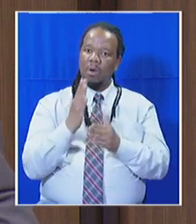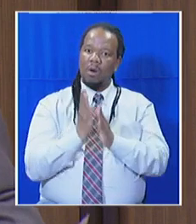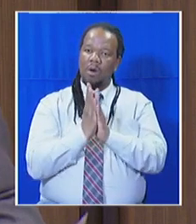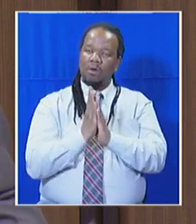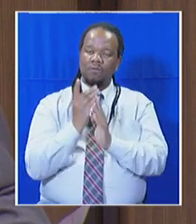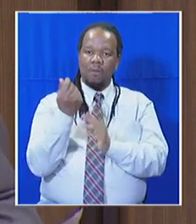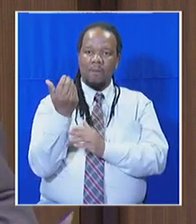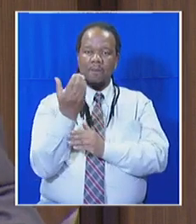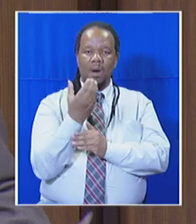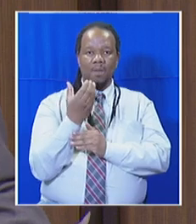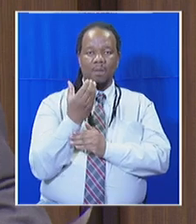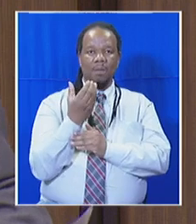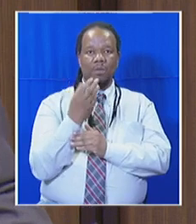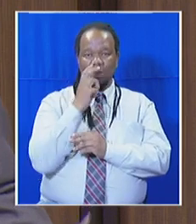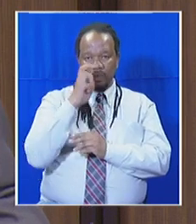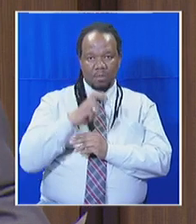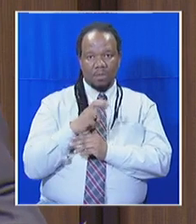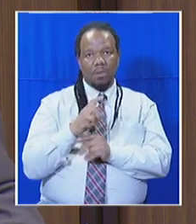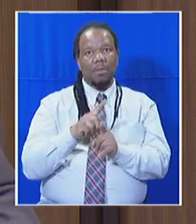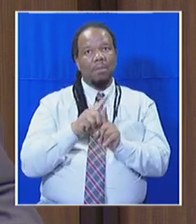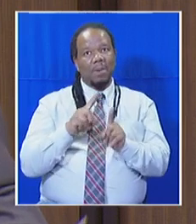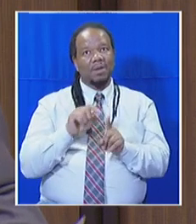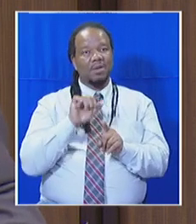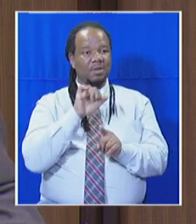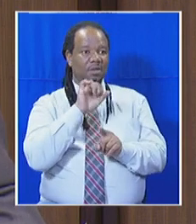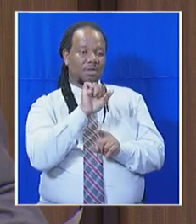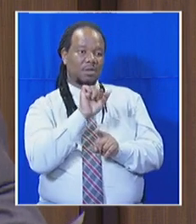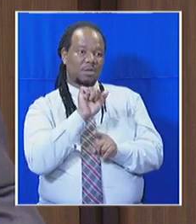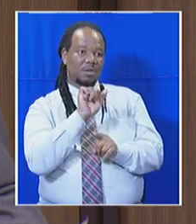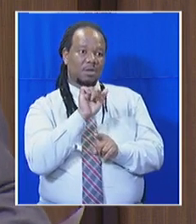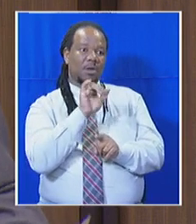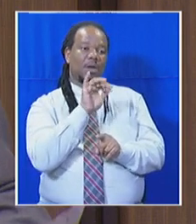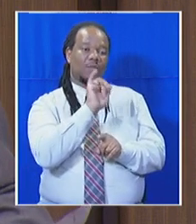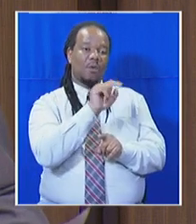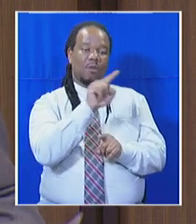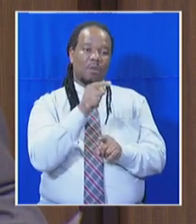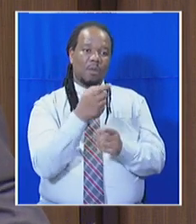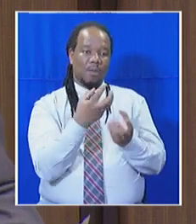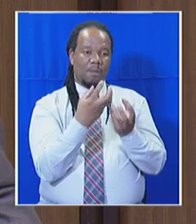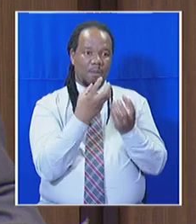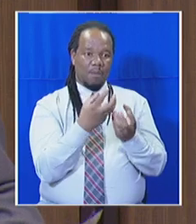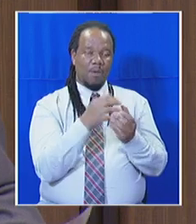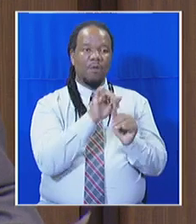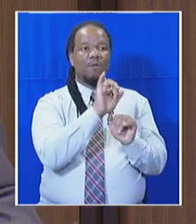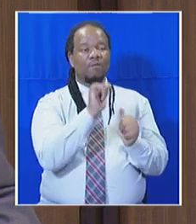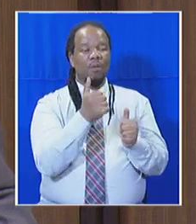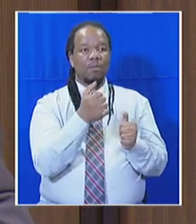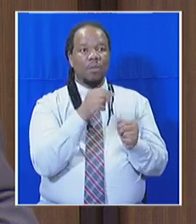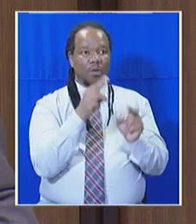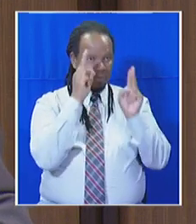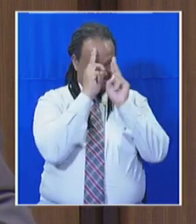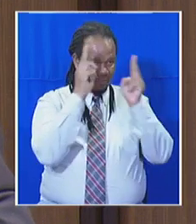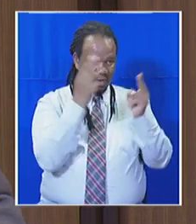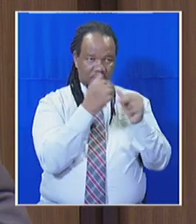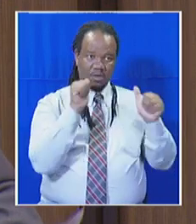to be adjusted for the shortfall. You are taking money away from quality in historically disadvantaged institutions. Why is that the case? And why do you